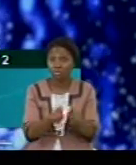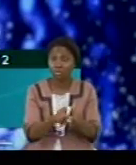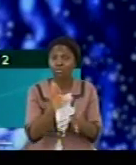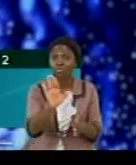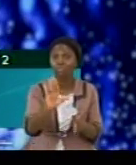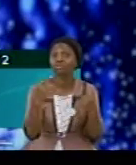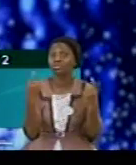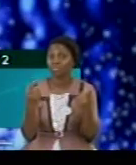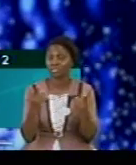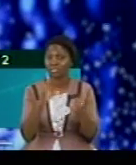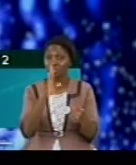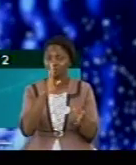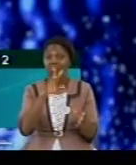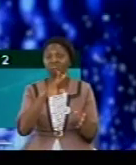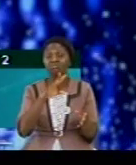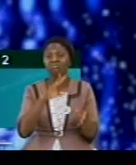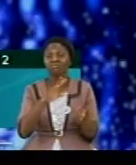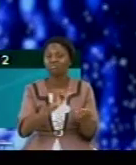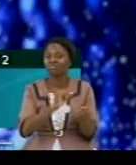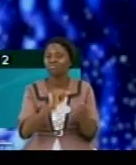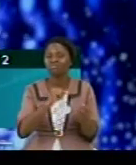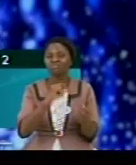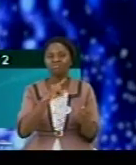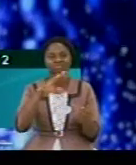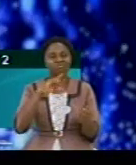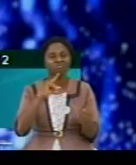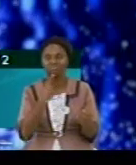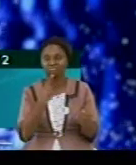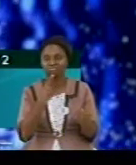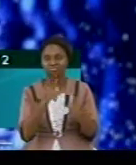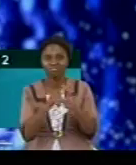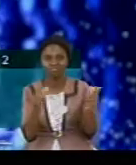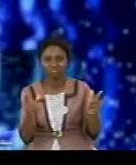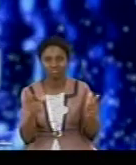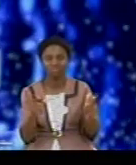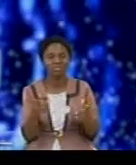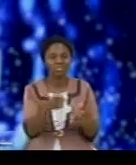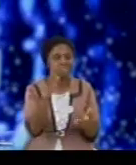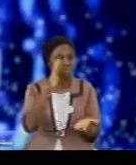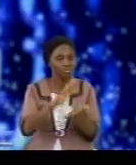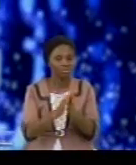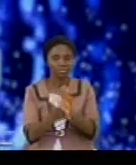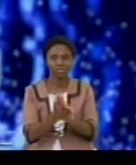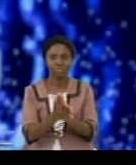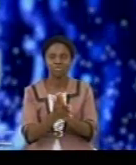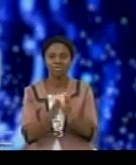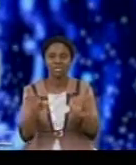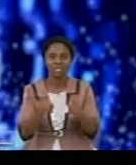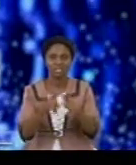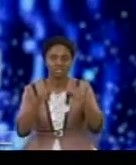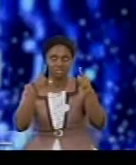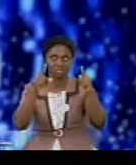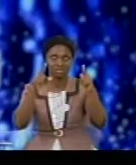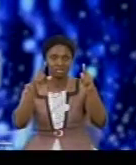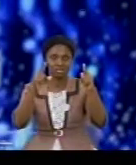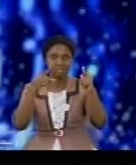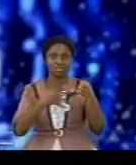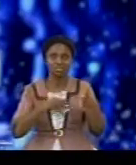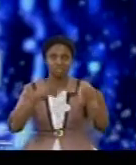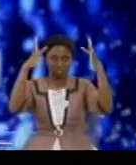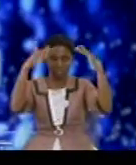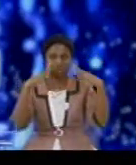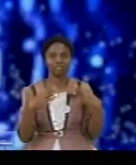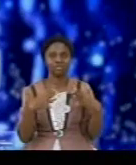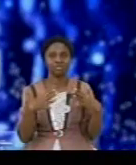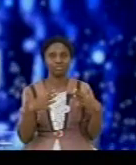snow. Though they be red like crimson, they shall be as wool. They shall be as wool. The Lord will